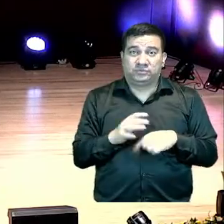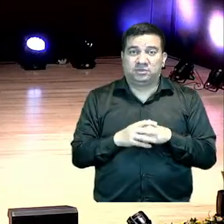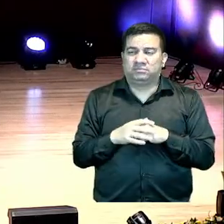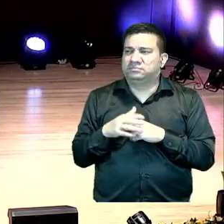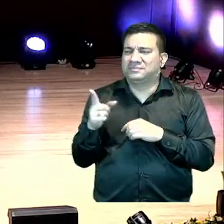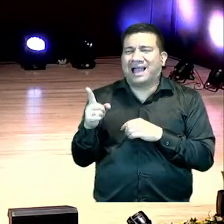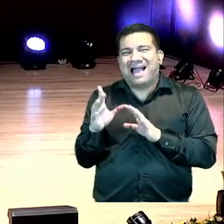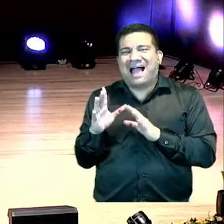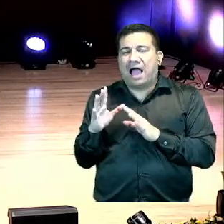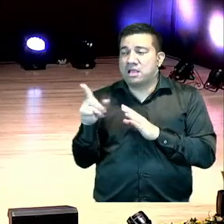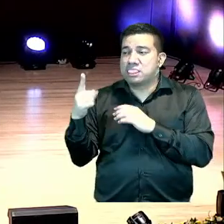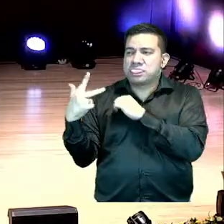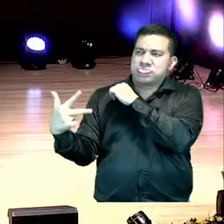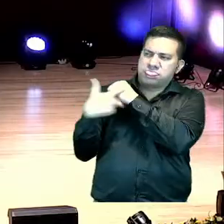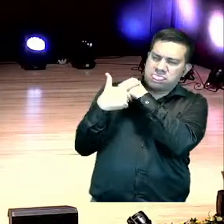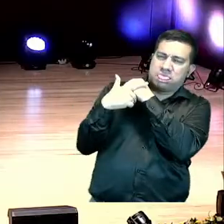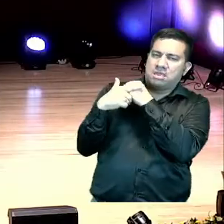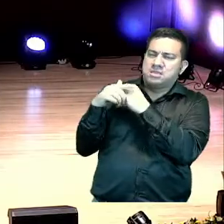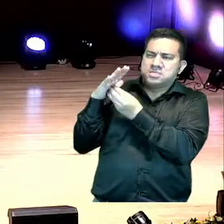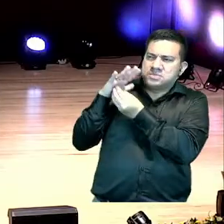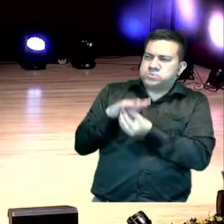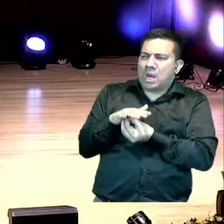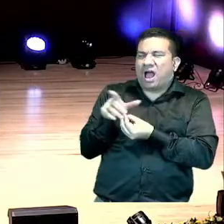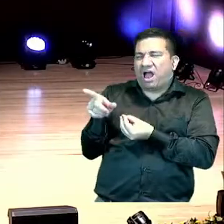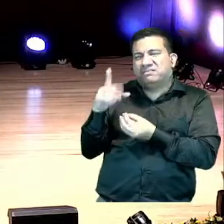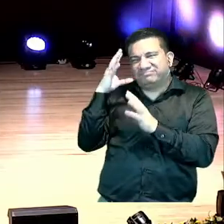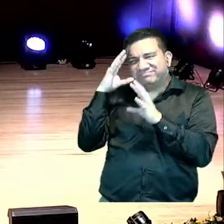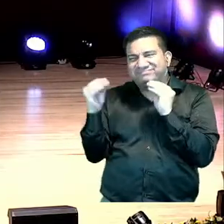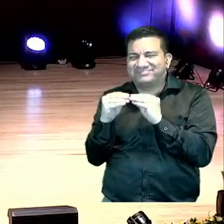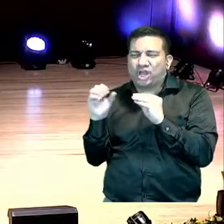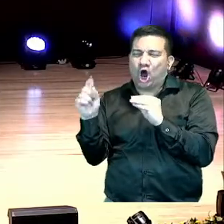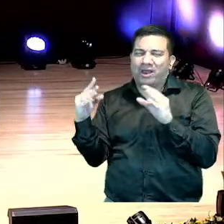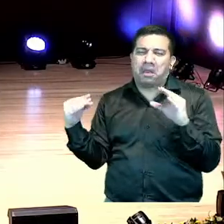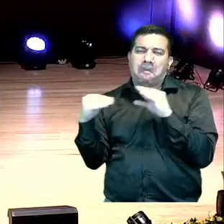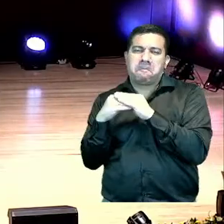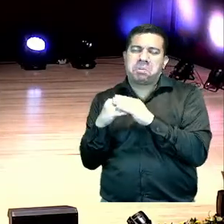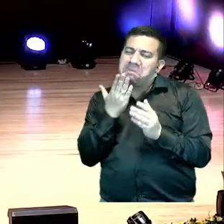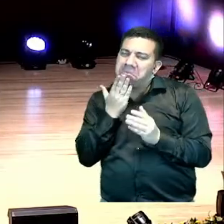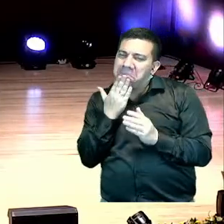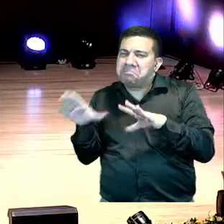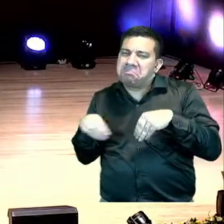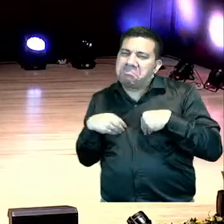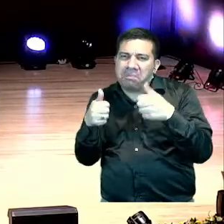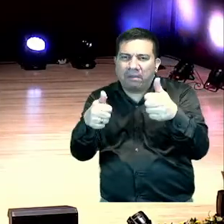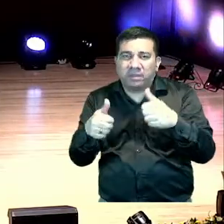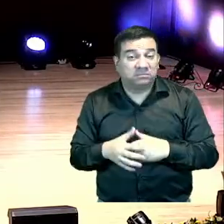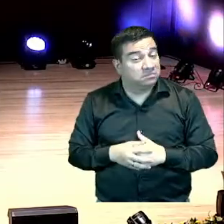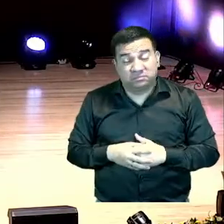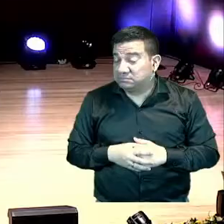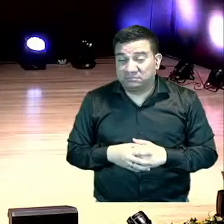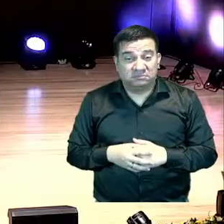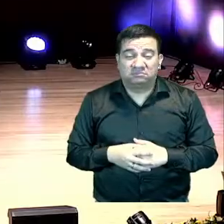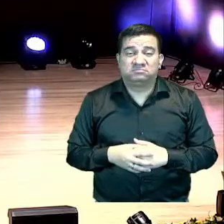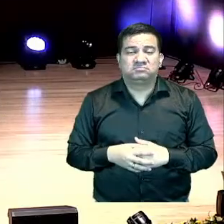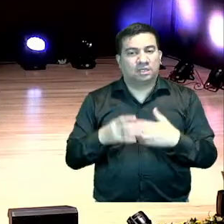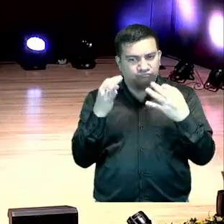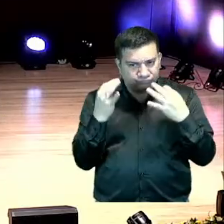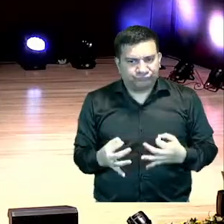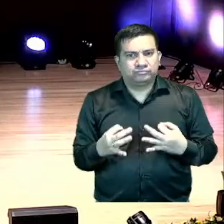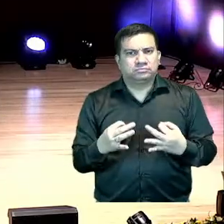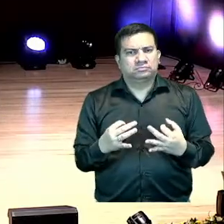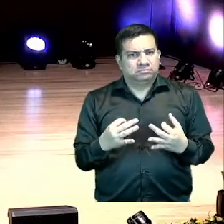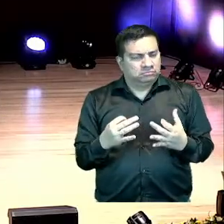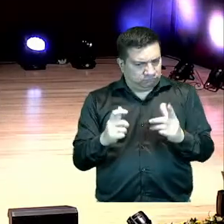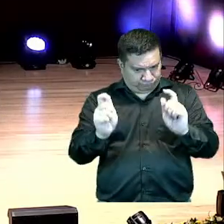putting ourselves on the side of the oppressor just because it's more comfortable. It's about occupying a